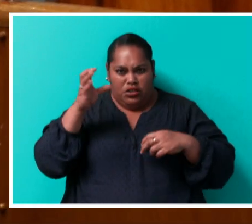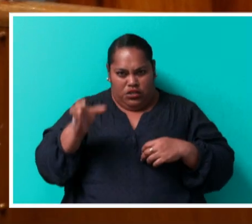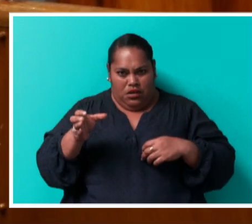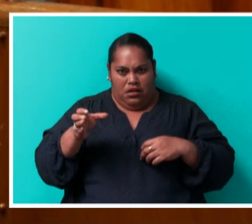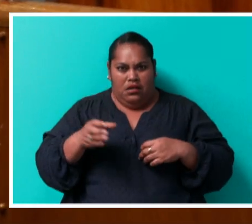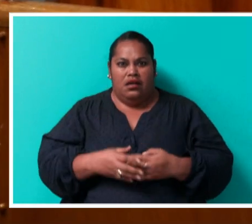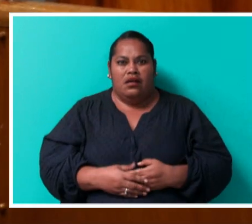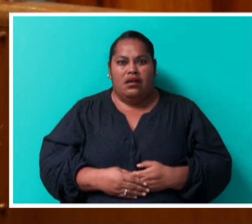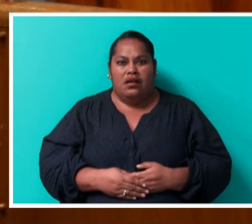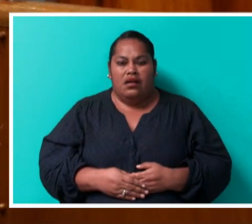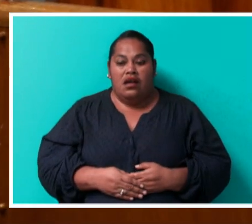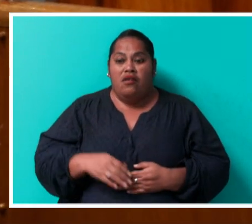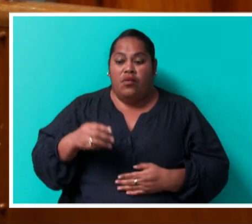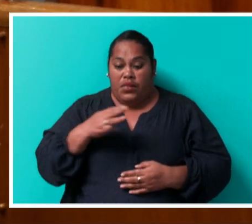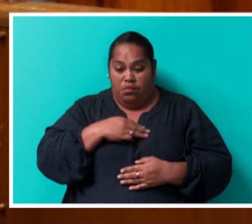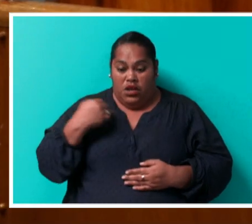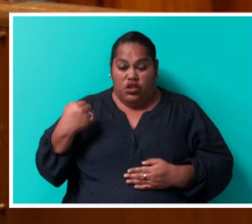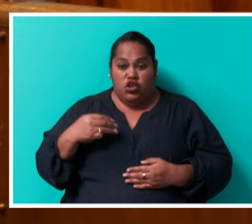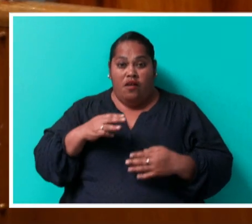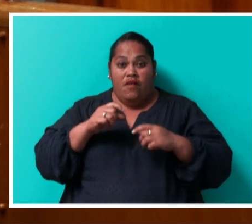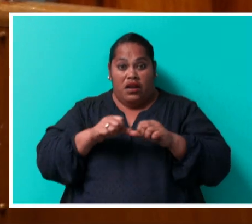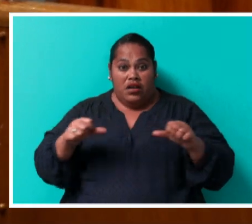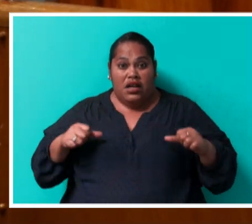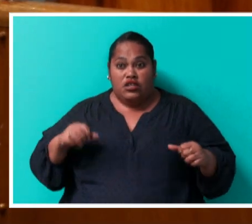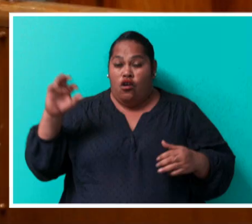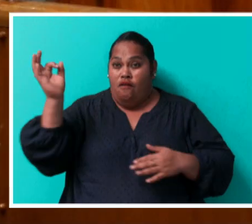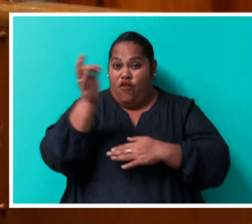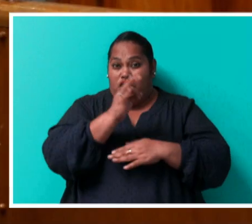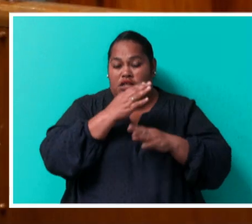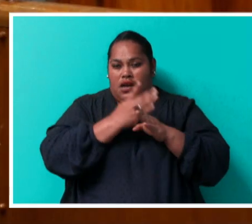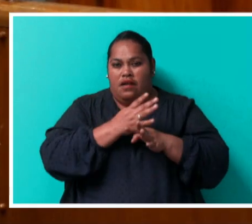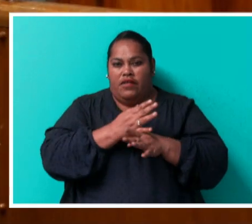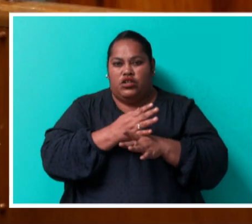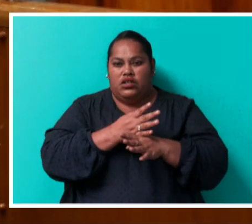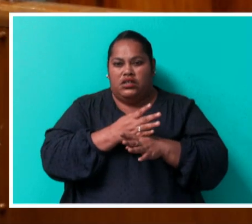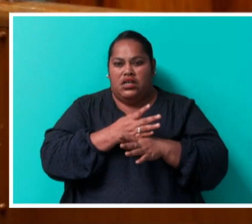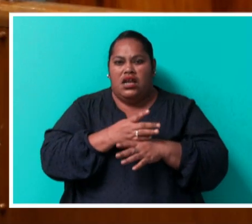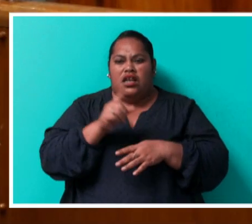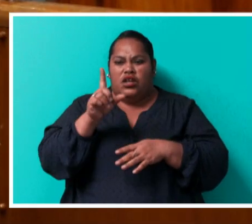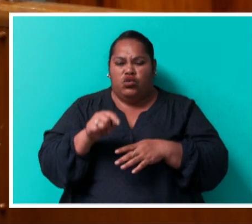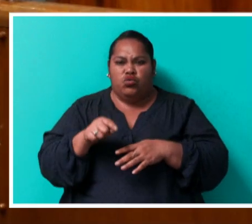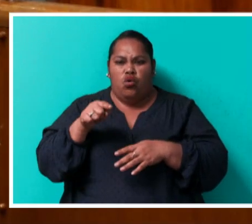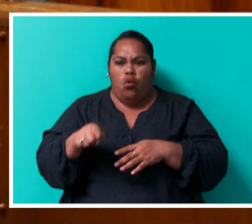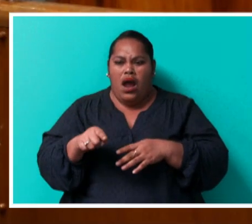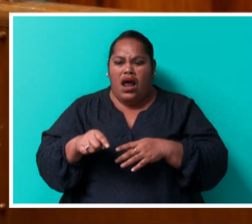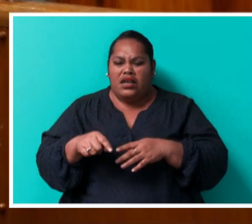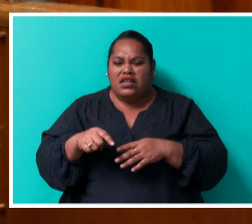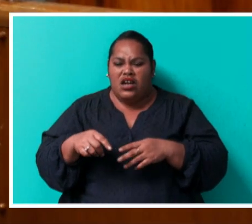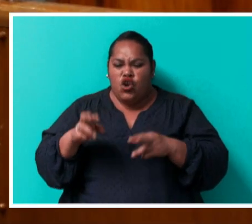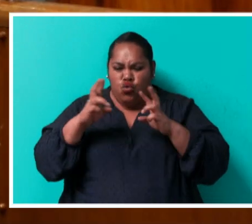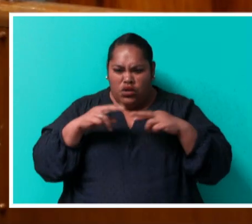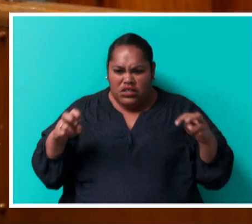Operating under the Ministry of Agriculture, Forestry and Fisheries, it conducts cutting-edge research in areas such as